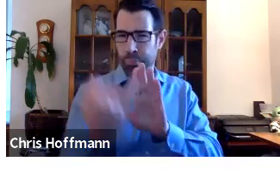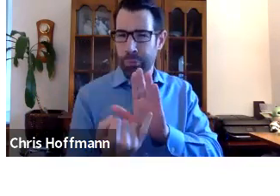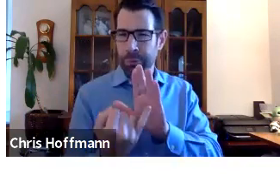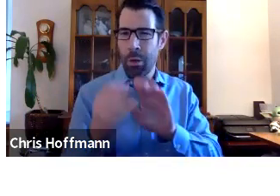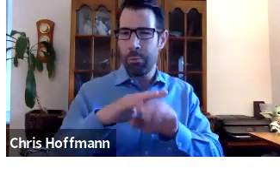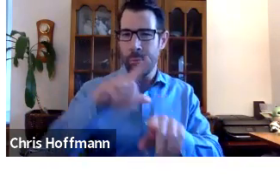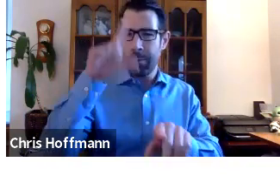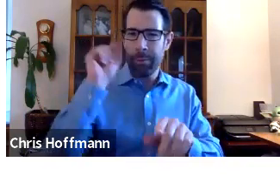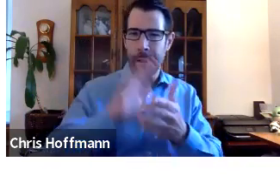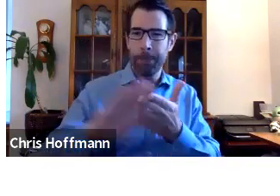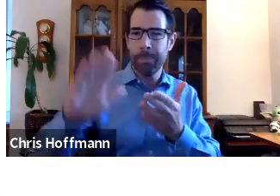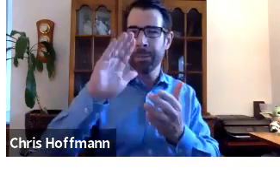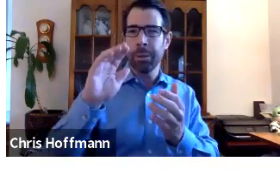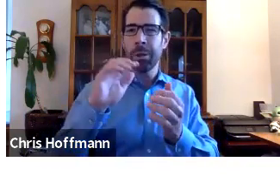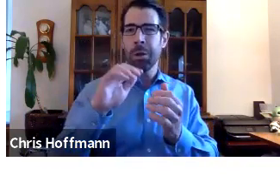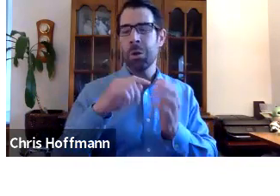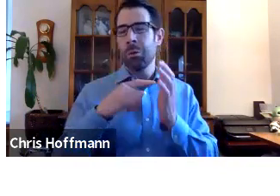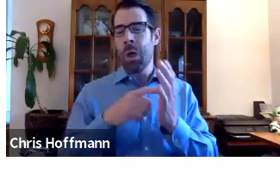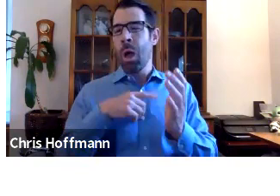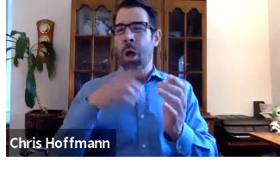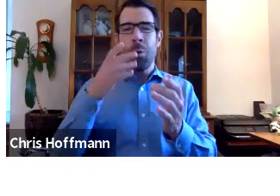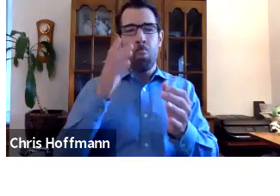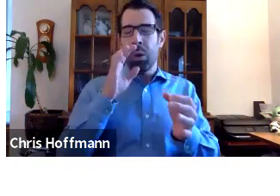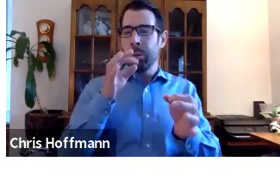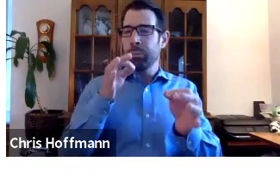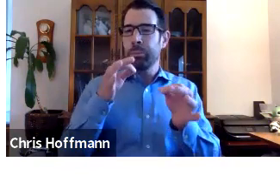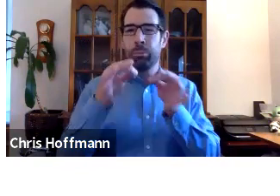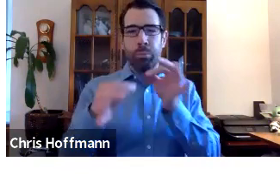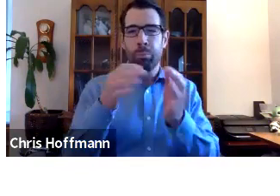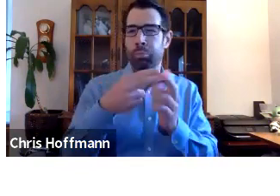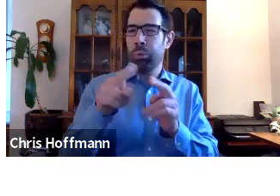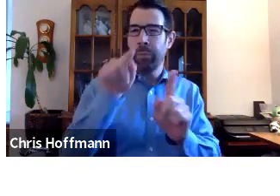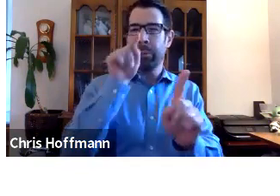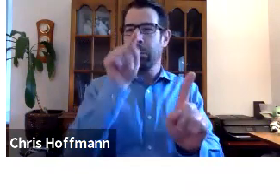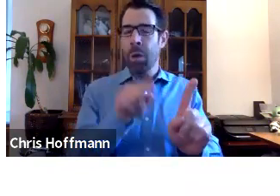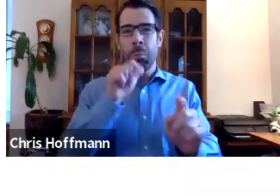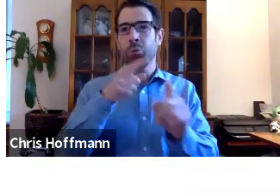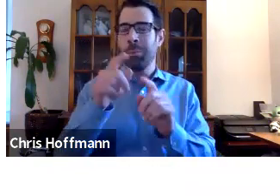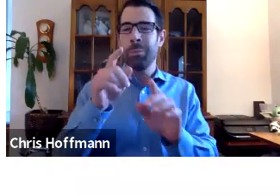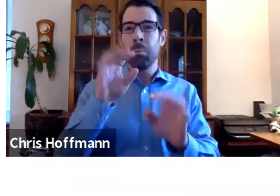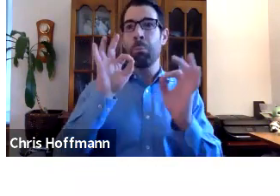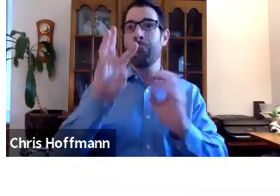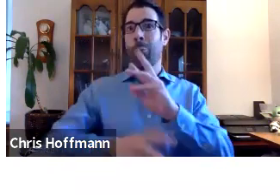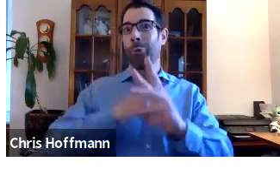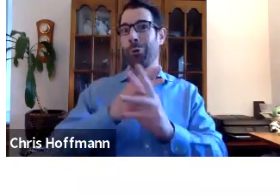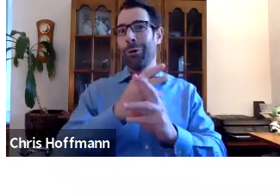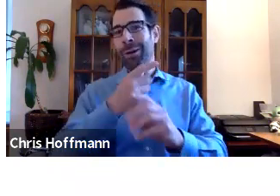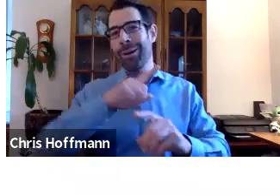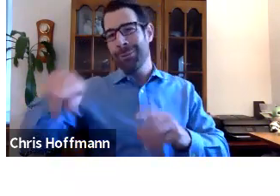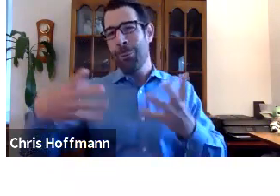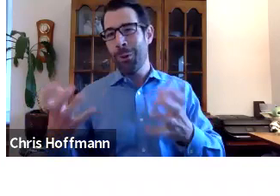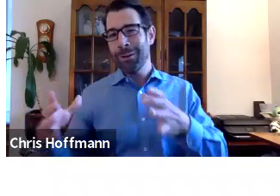Okay, I'm going to quickly touch on a couple of different projects happening on Gallaudet's campus. I'll just briefly